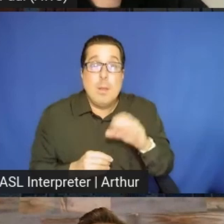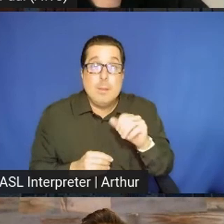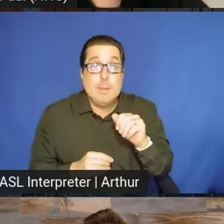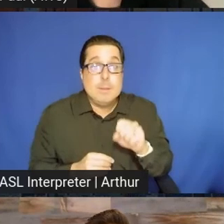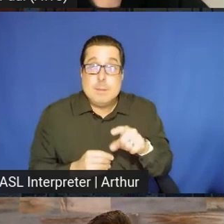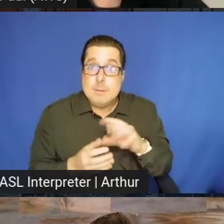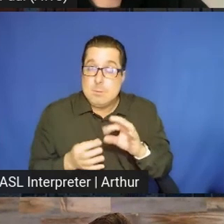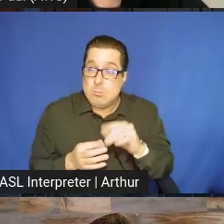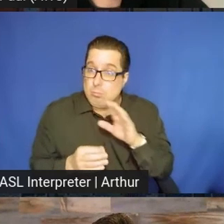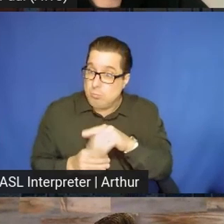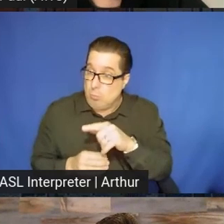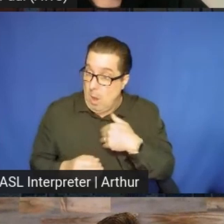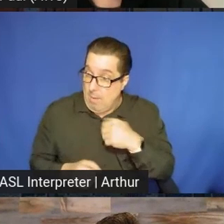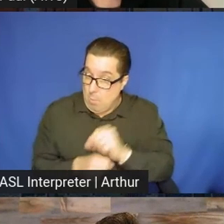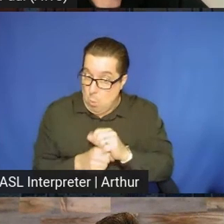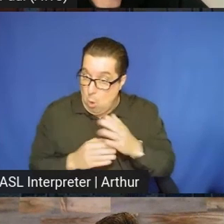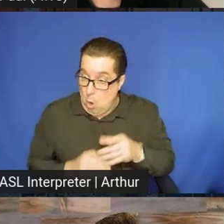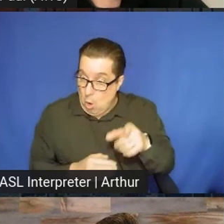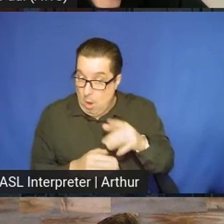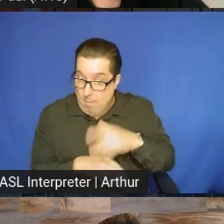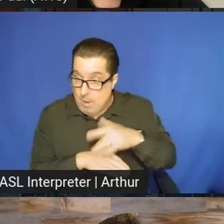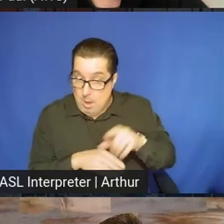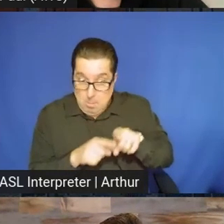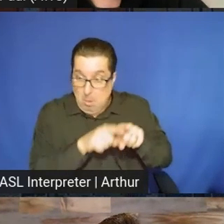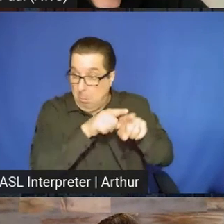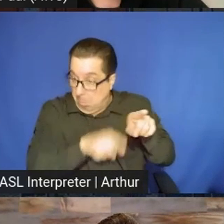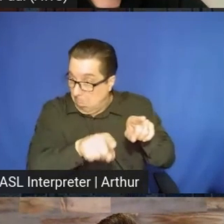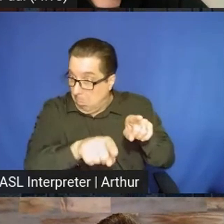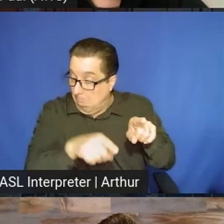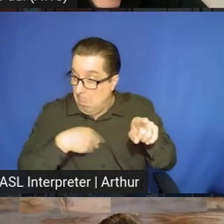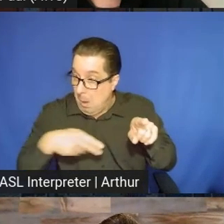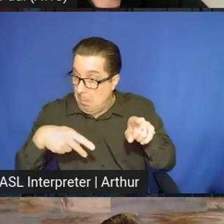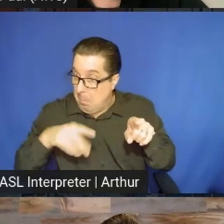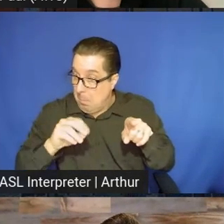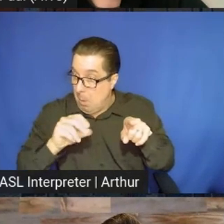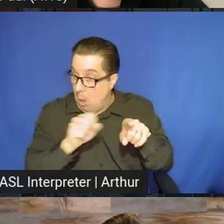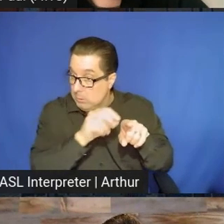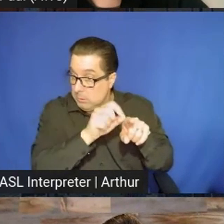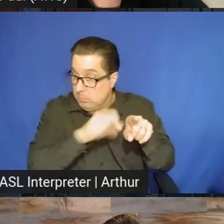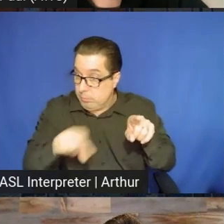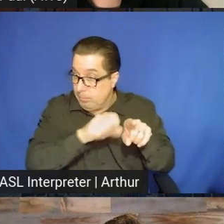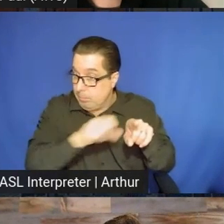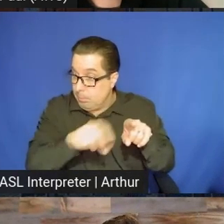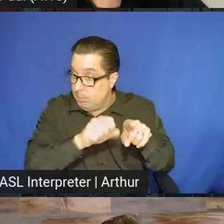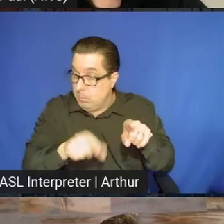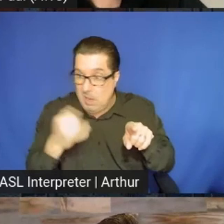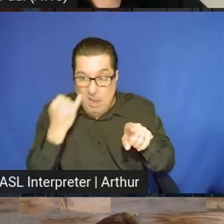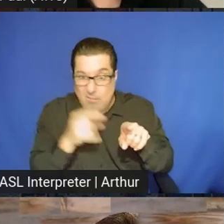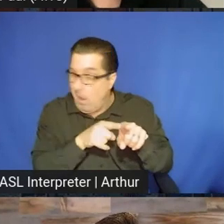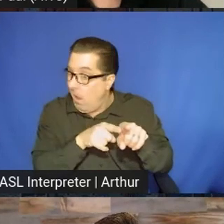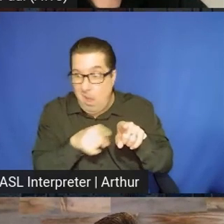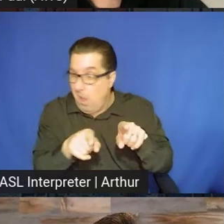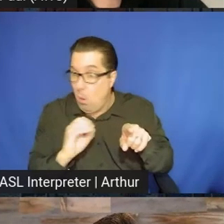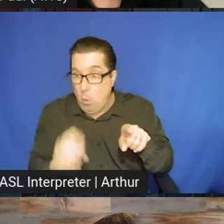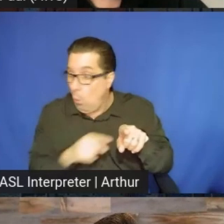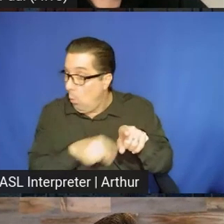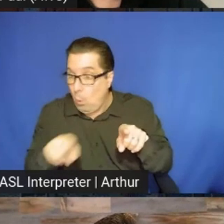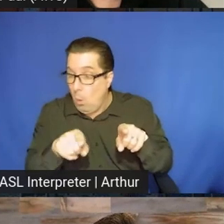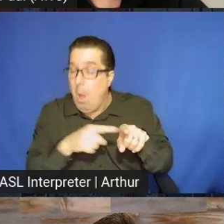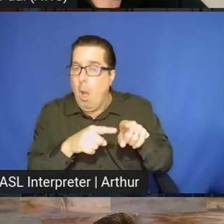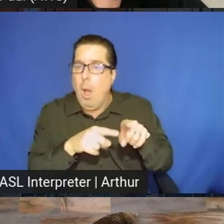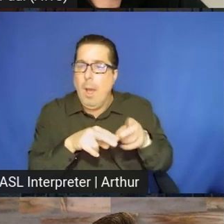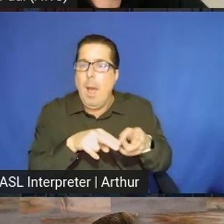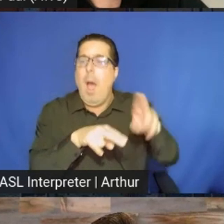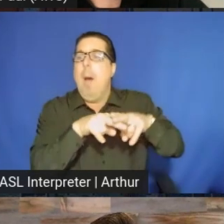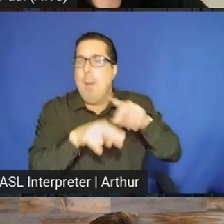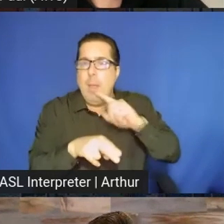a worker that's available where I can actually place my pods? If not, it's going to say, well, let's up the desired count.